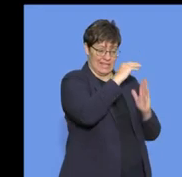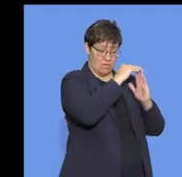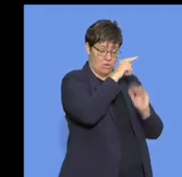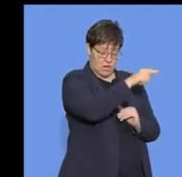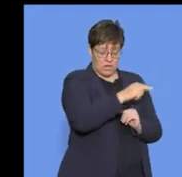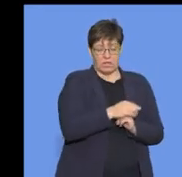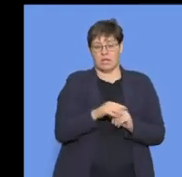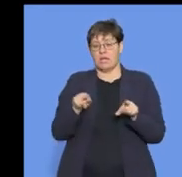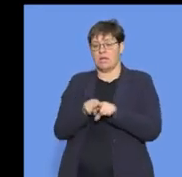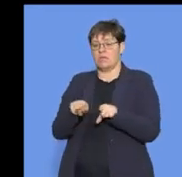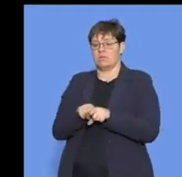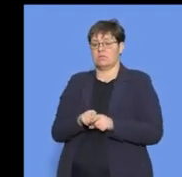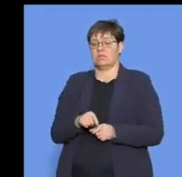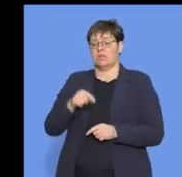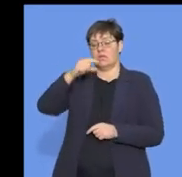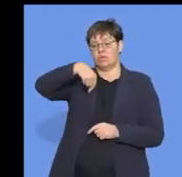then obviously